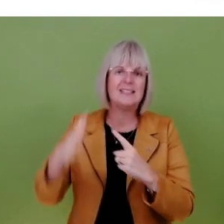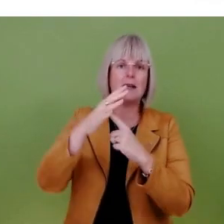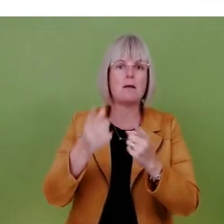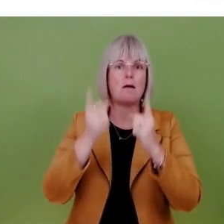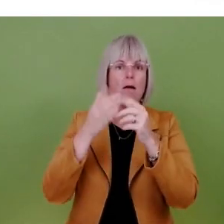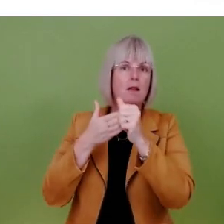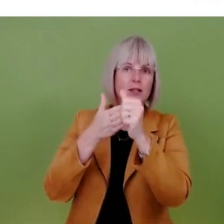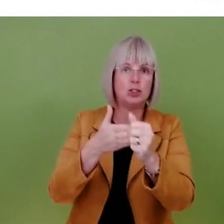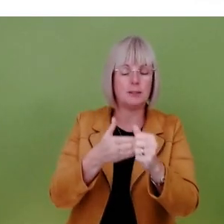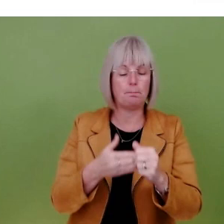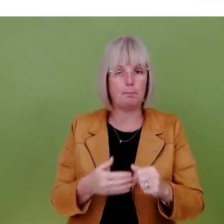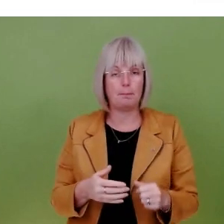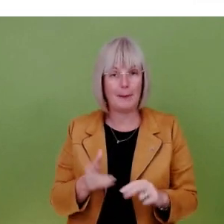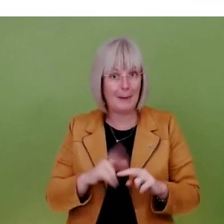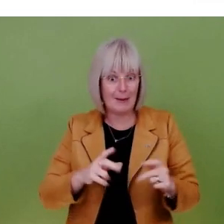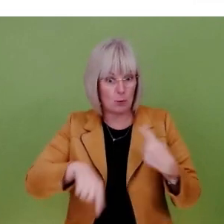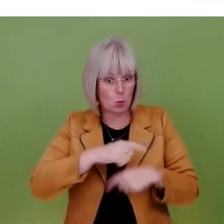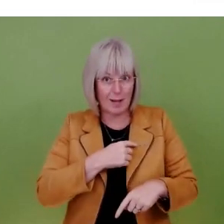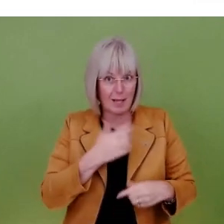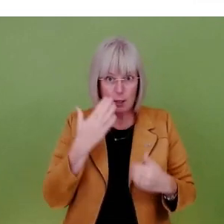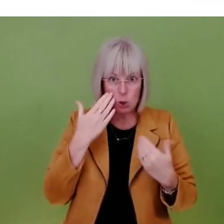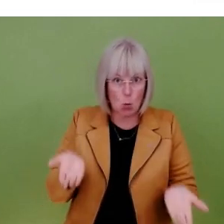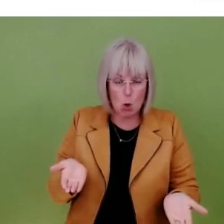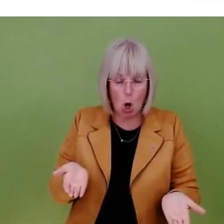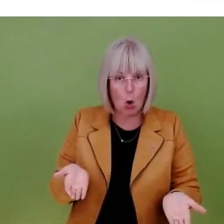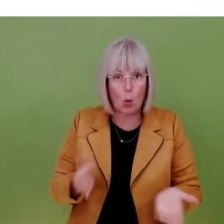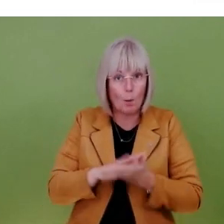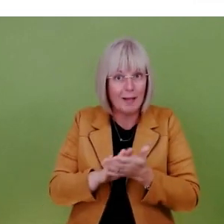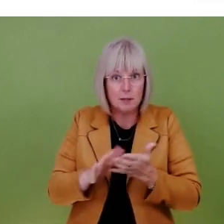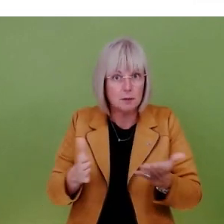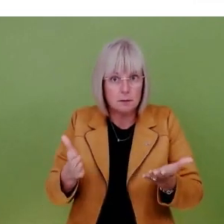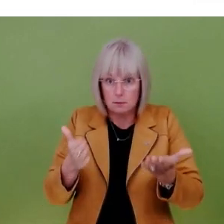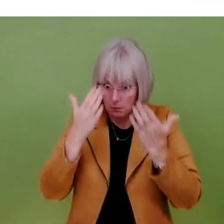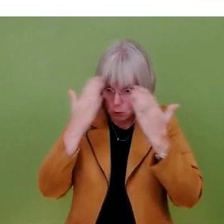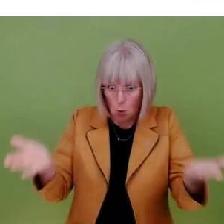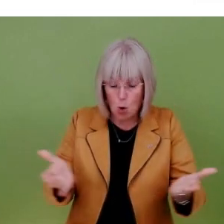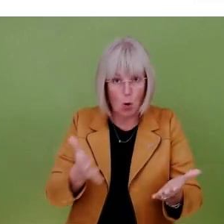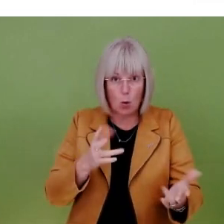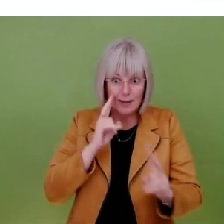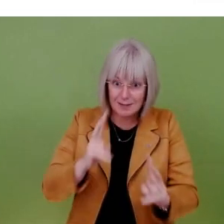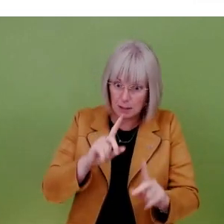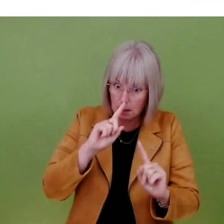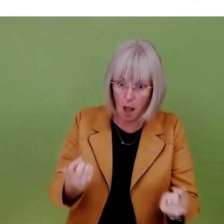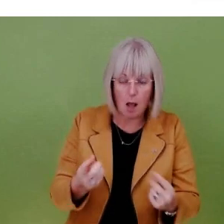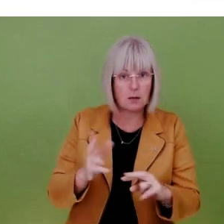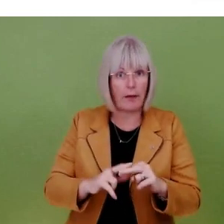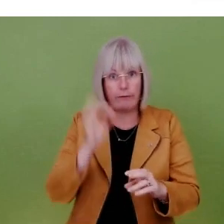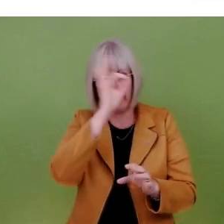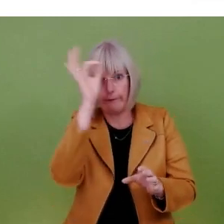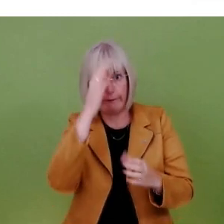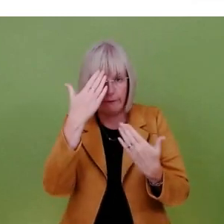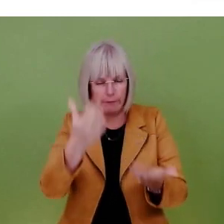don't know, and so it's really important to provide awareness, education and knowledge to